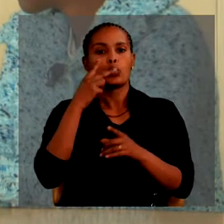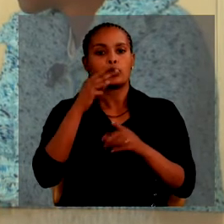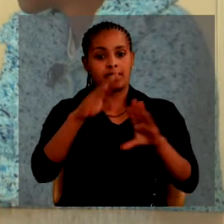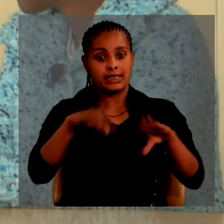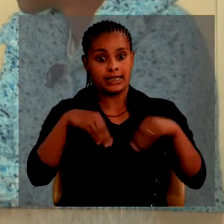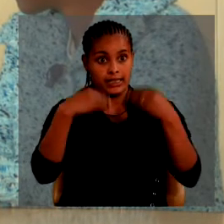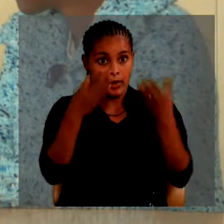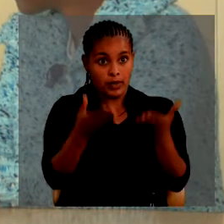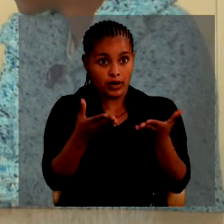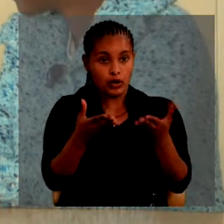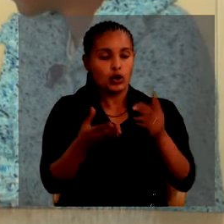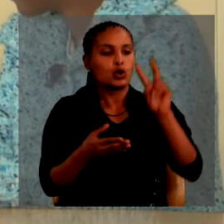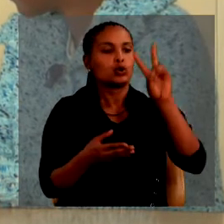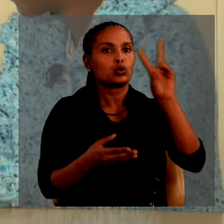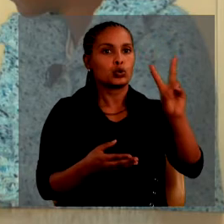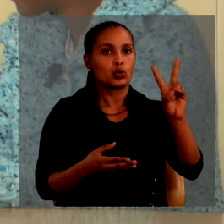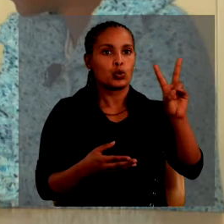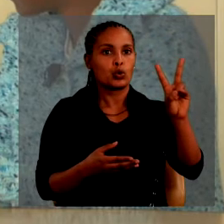supply